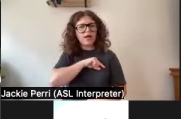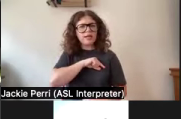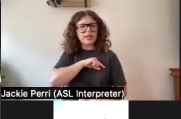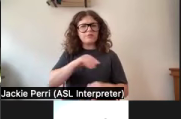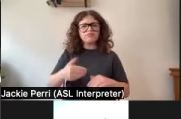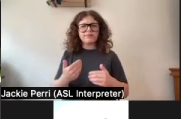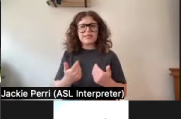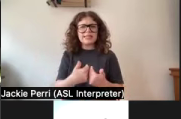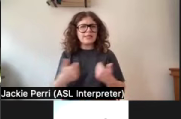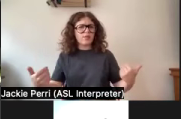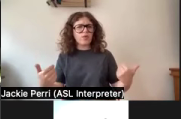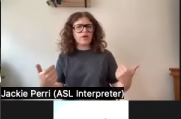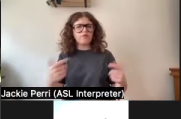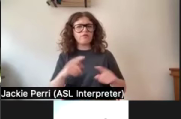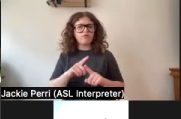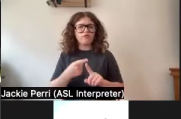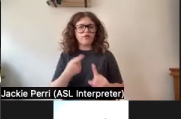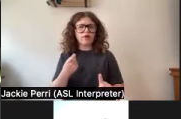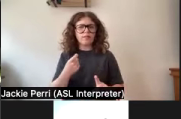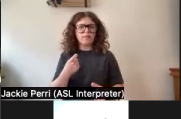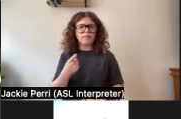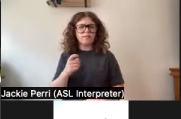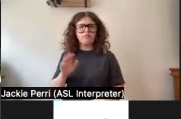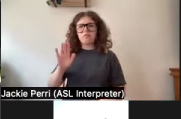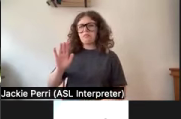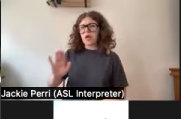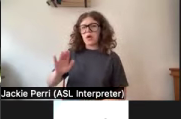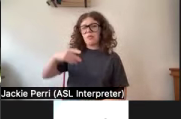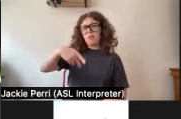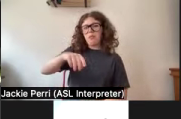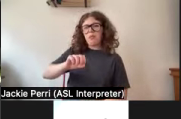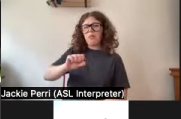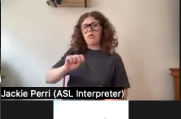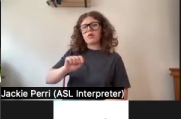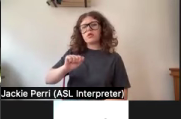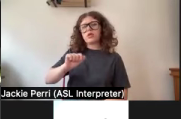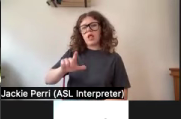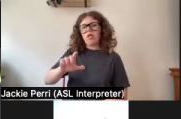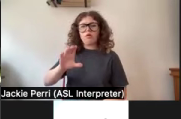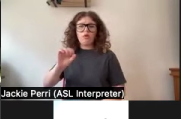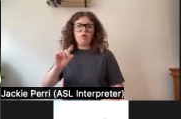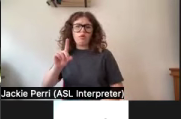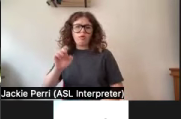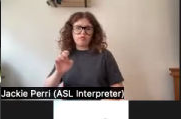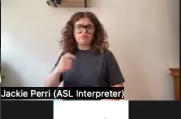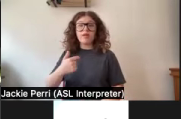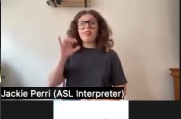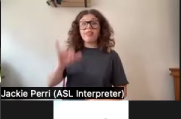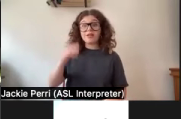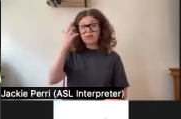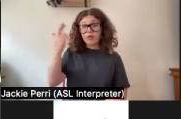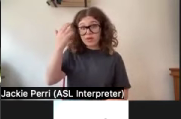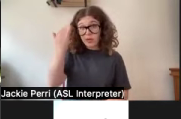their eso formo postal parte code. de esta That is the coalición. reason why I am Gracias. participating in this coalition. Thank you very